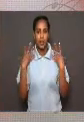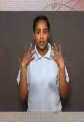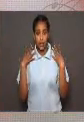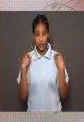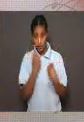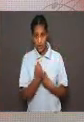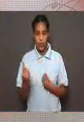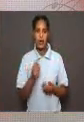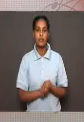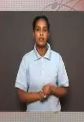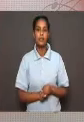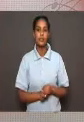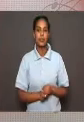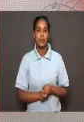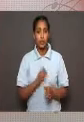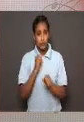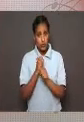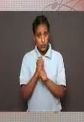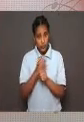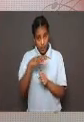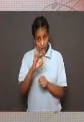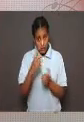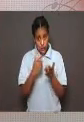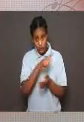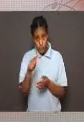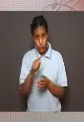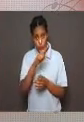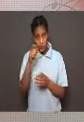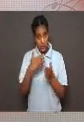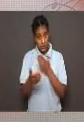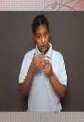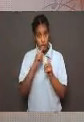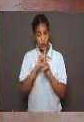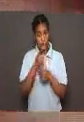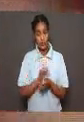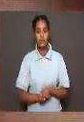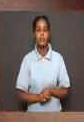Hello, everyone. Did you find those questions easy to answer?